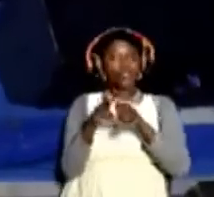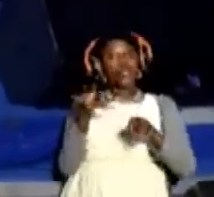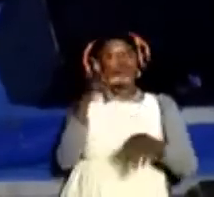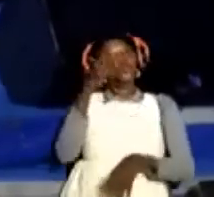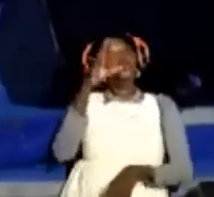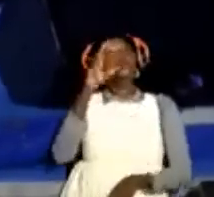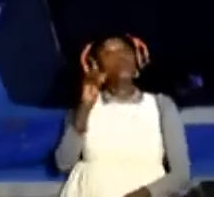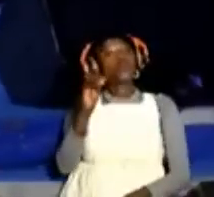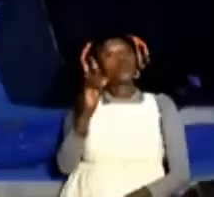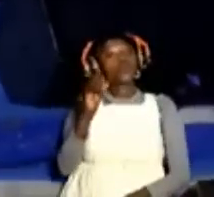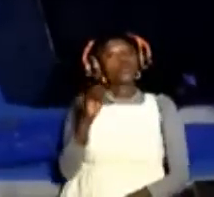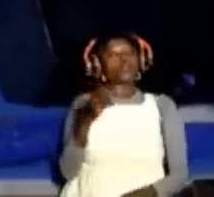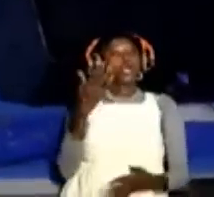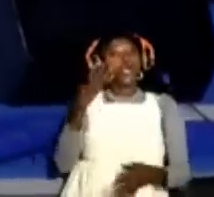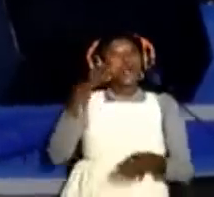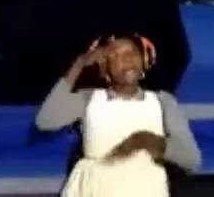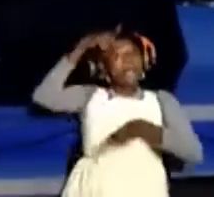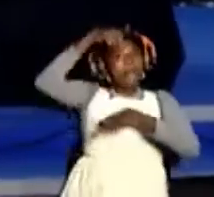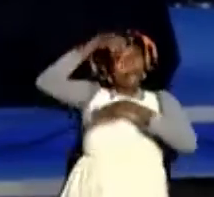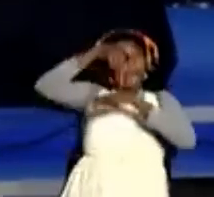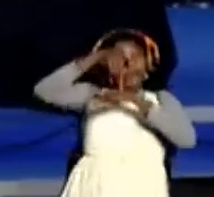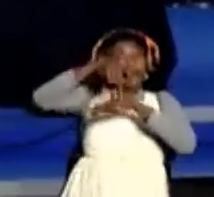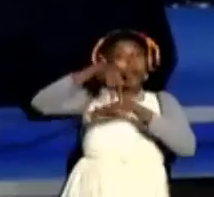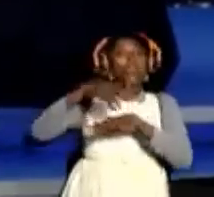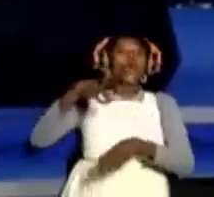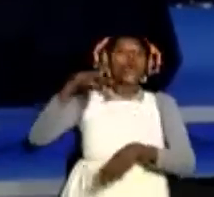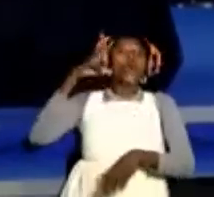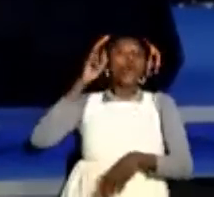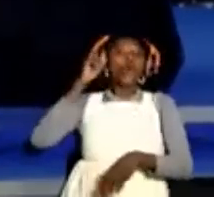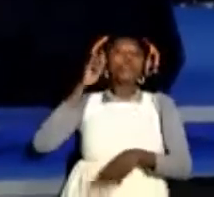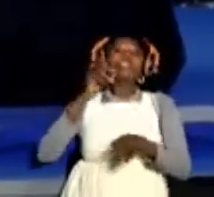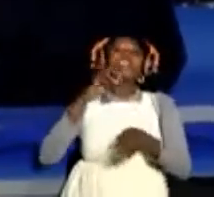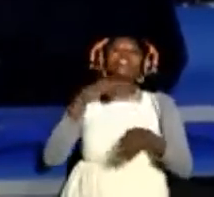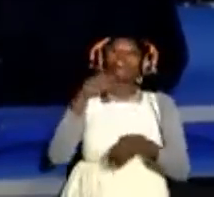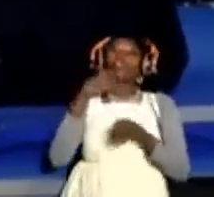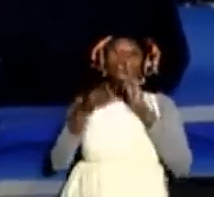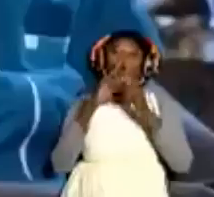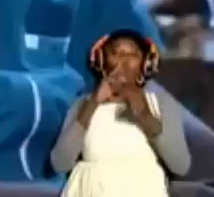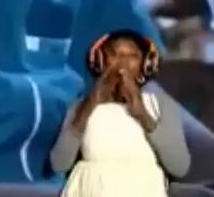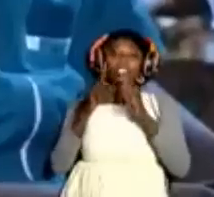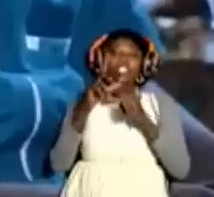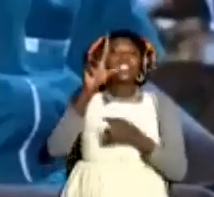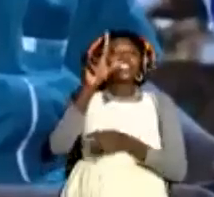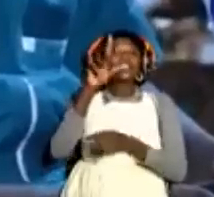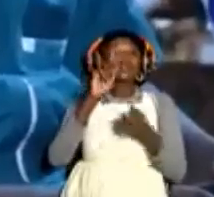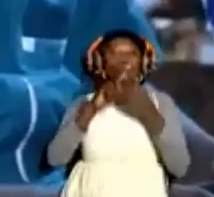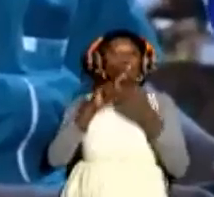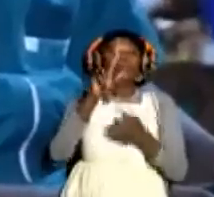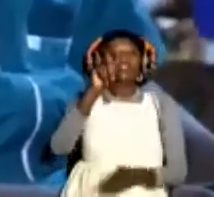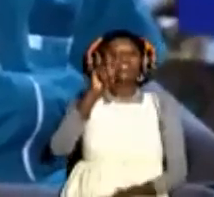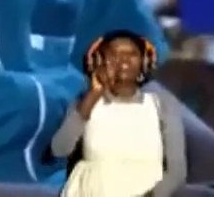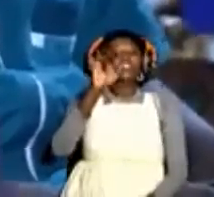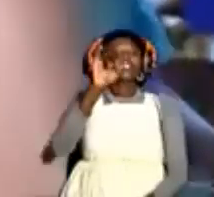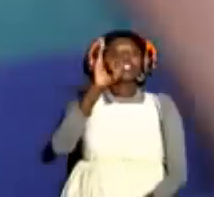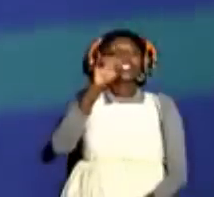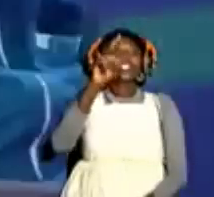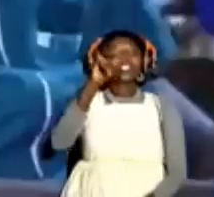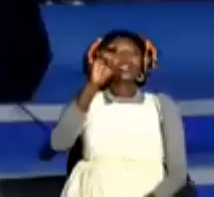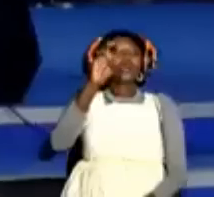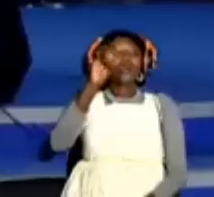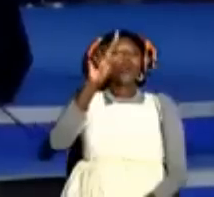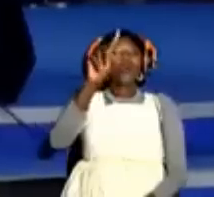So why Brother Paul was instructing Timothy and instructing him on what